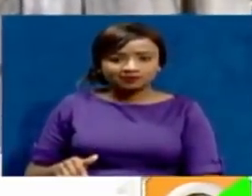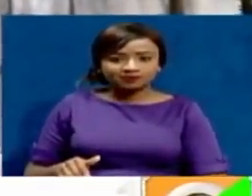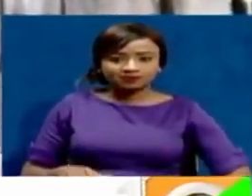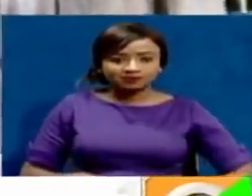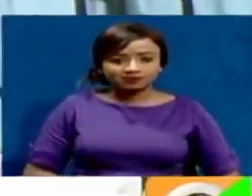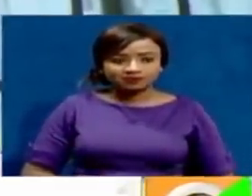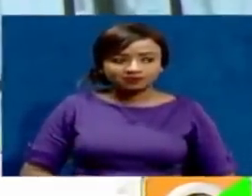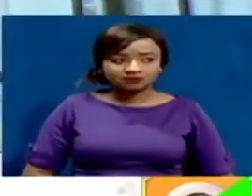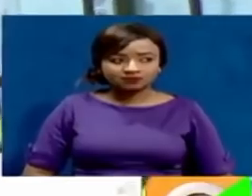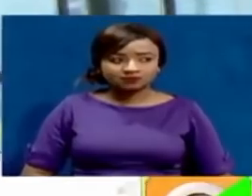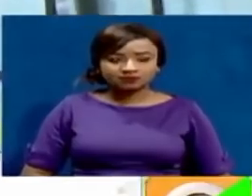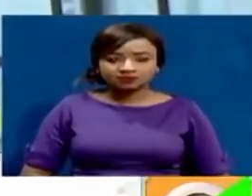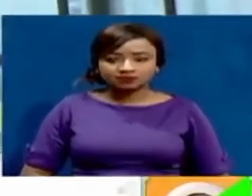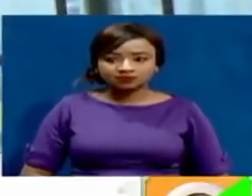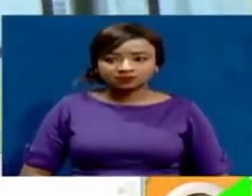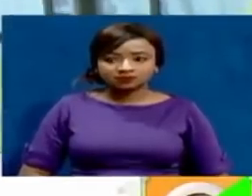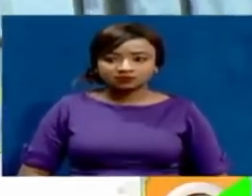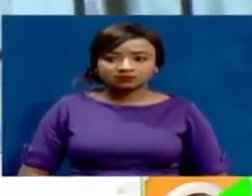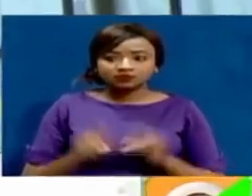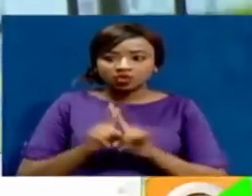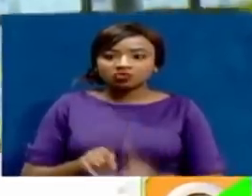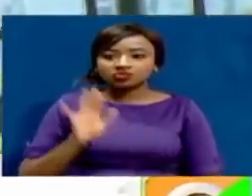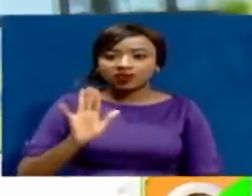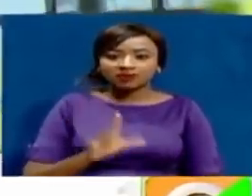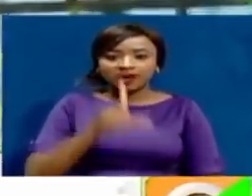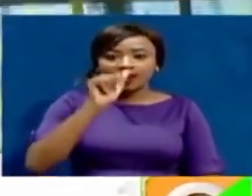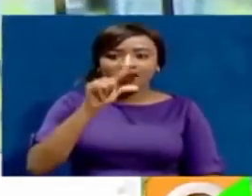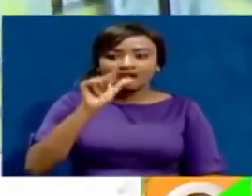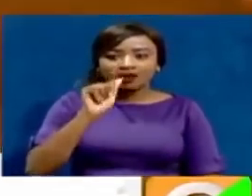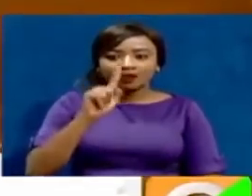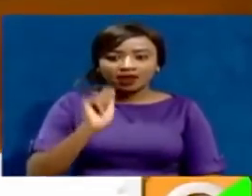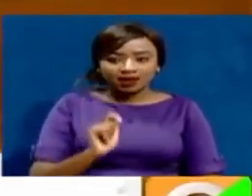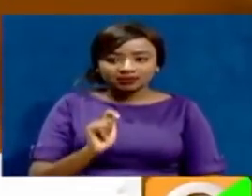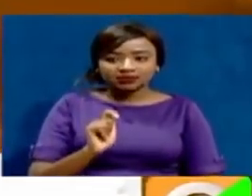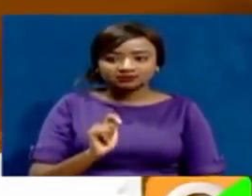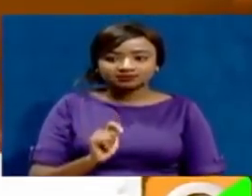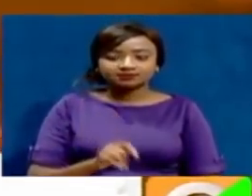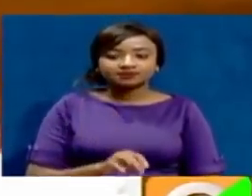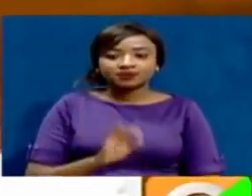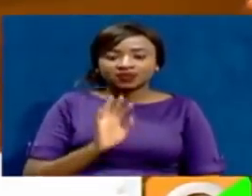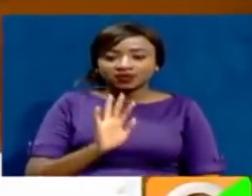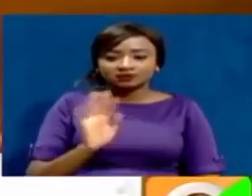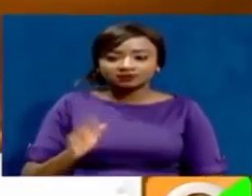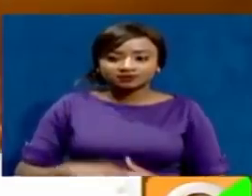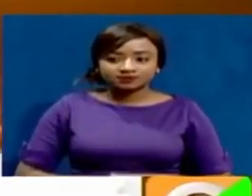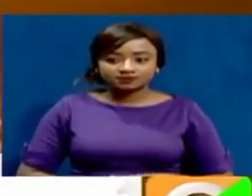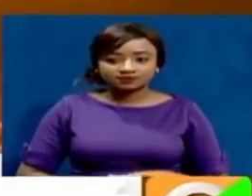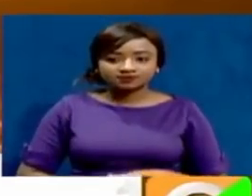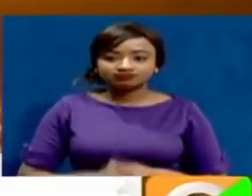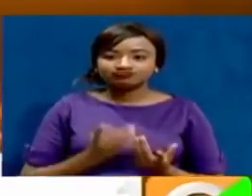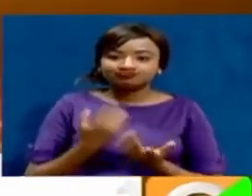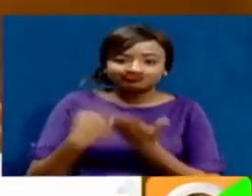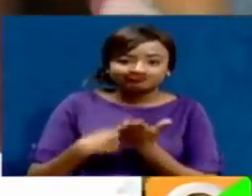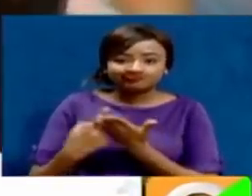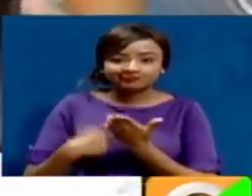Lang'at from Bomet County. Bomet Senator Christopher Lang'at peeping through his window as a contingent of DCI officers